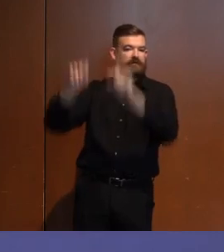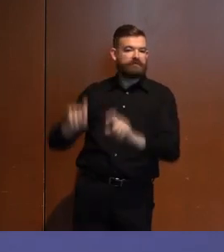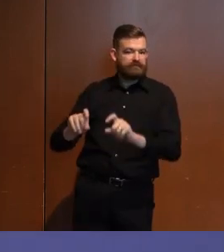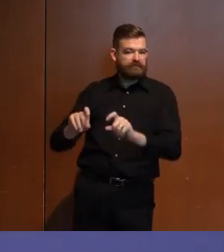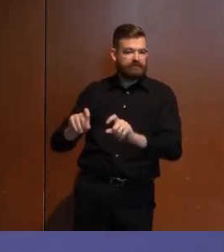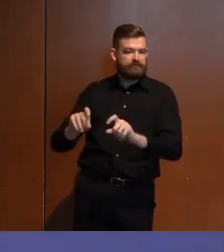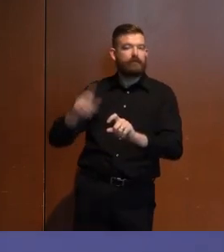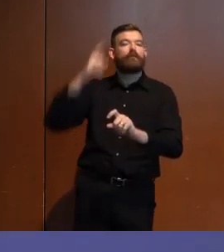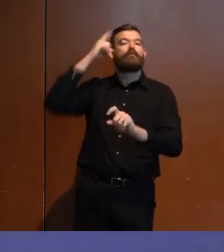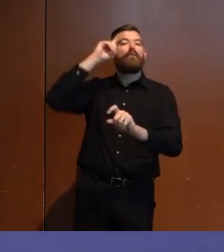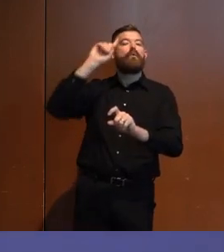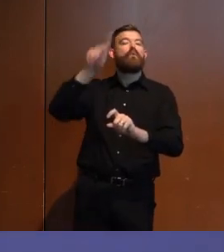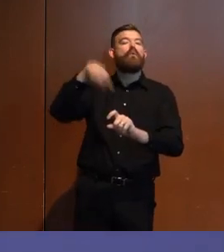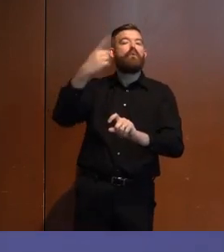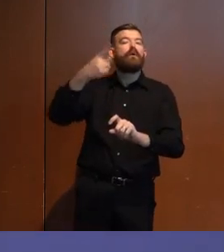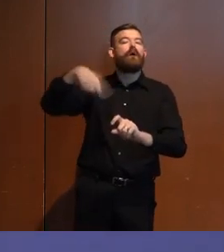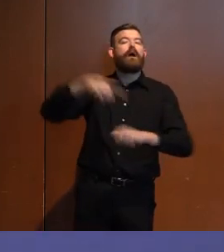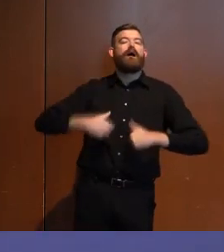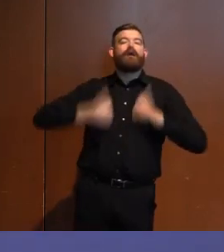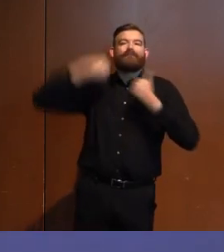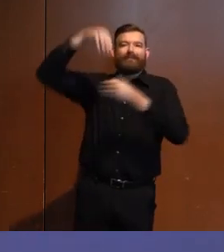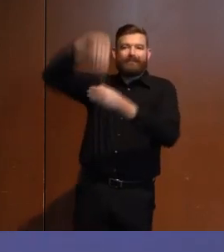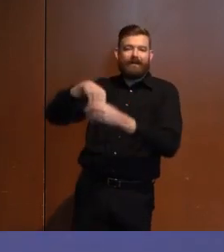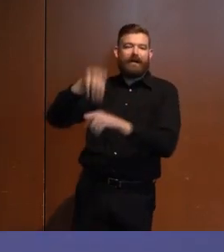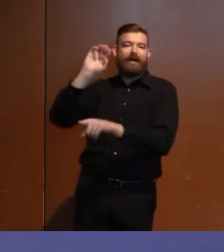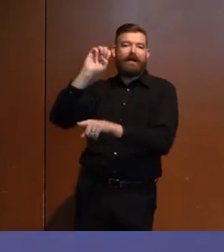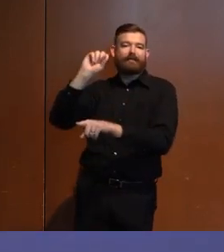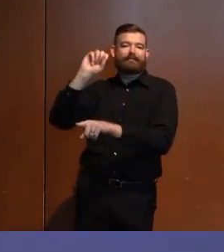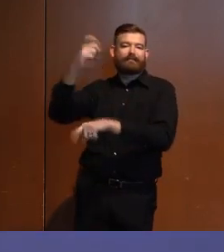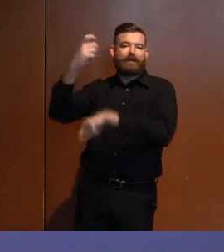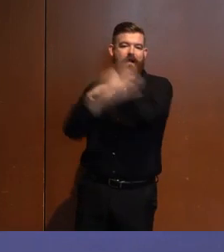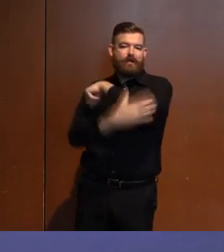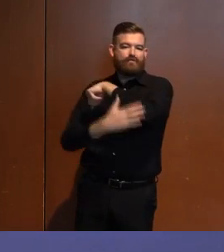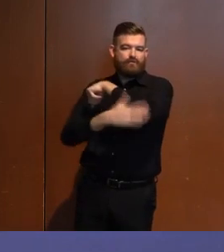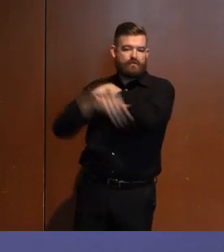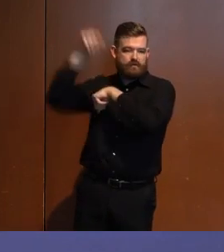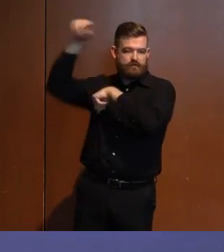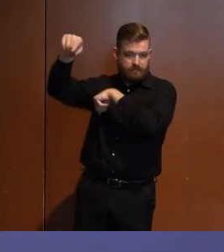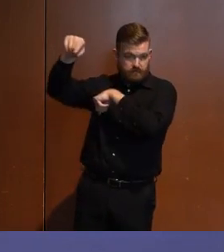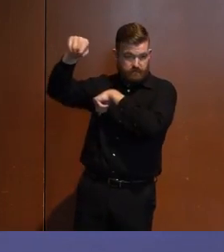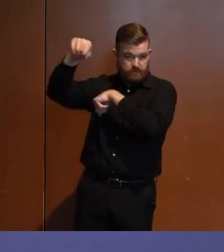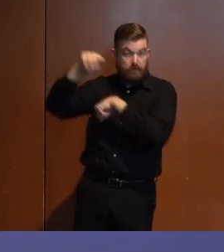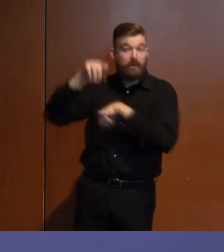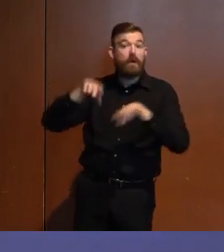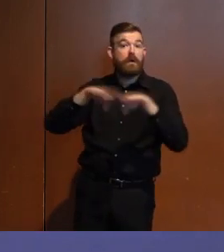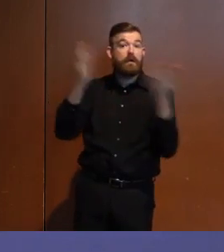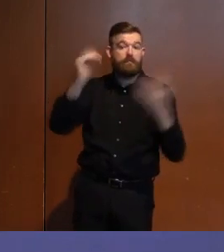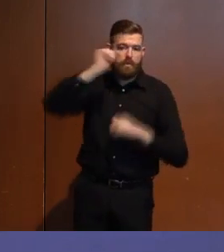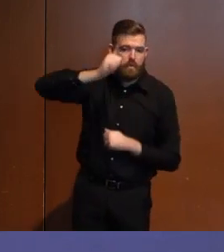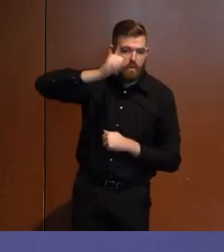tomorrow. For more information or to make an appointment, and you have to make an appointment, please visit